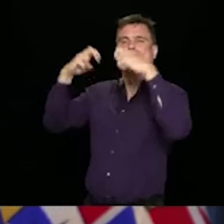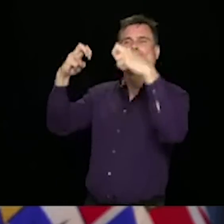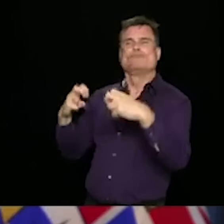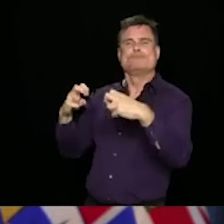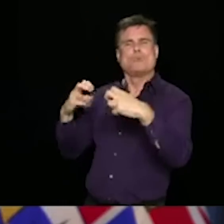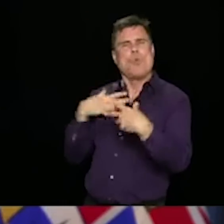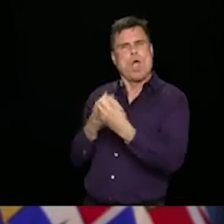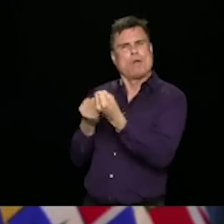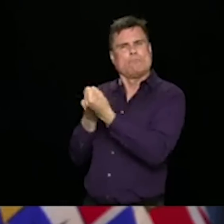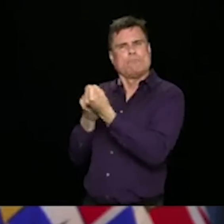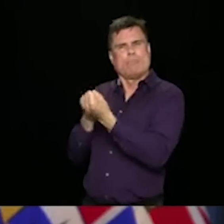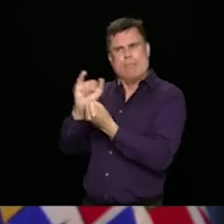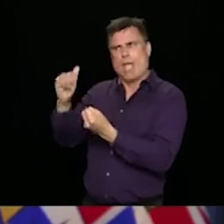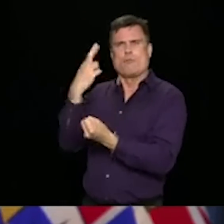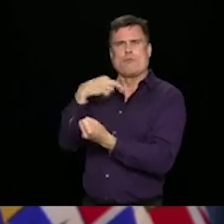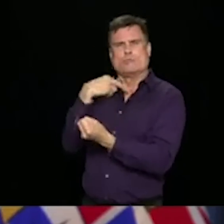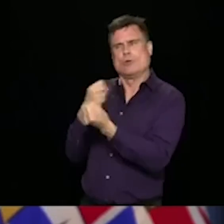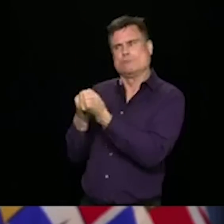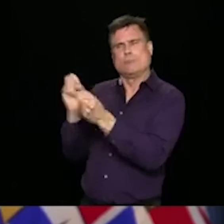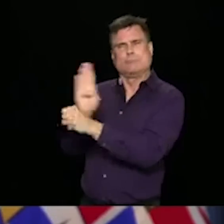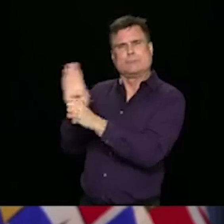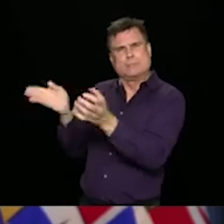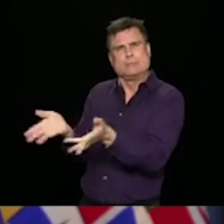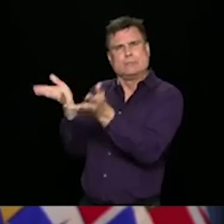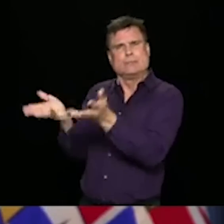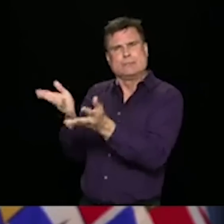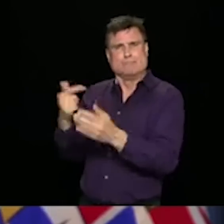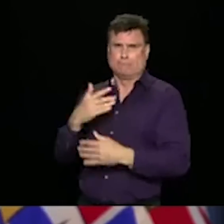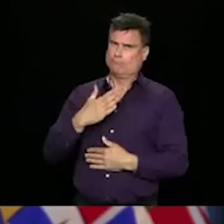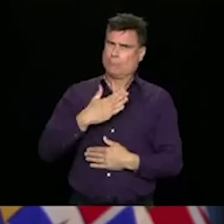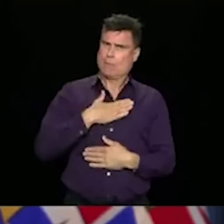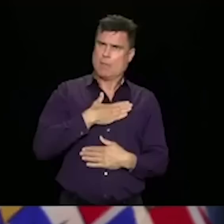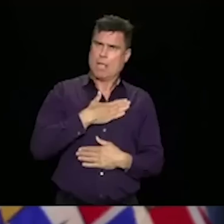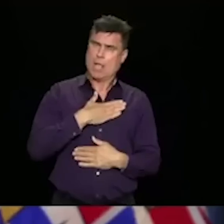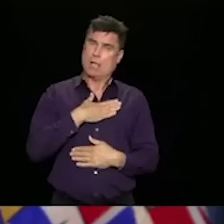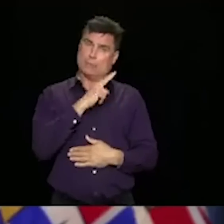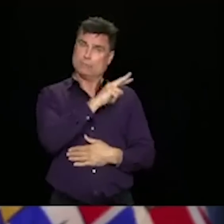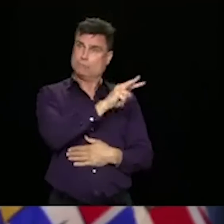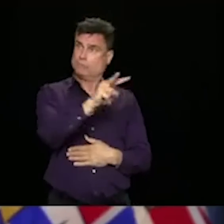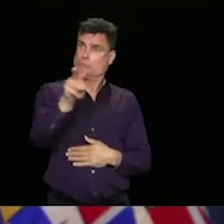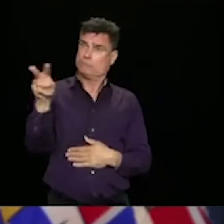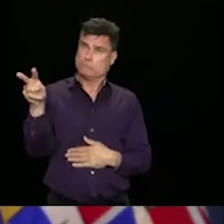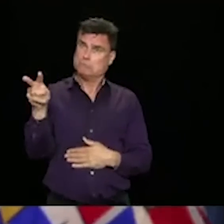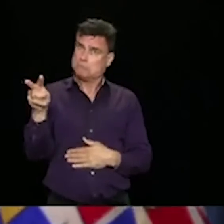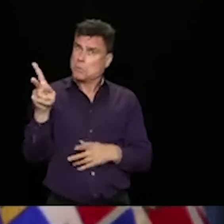been seeing, I think it's just the right pace.